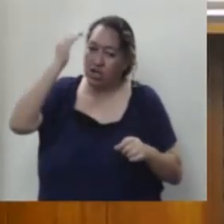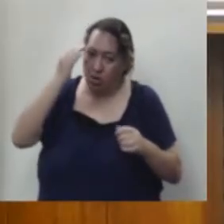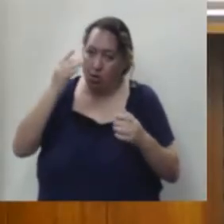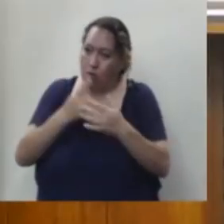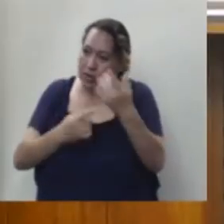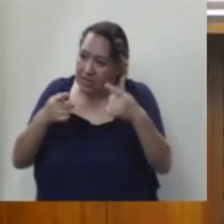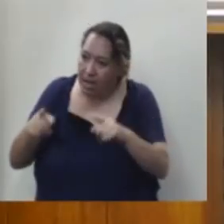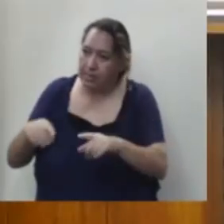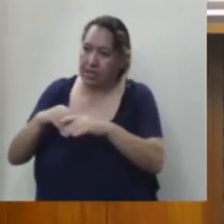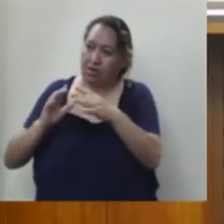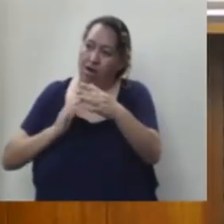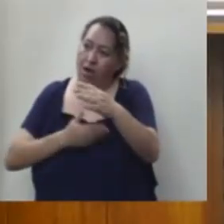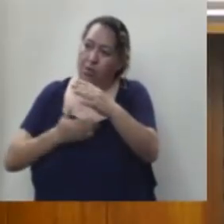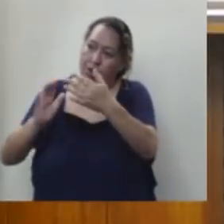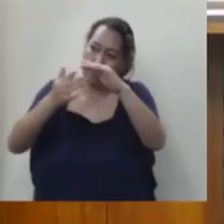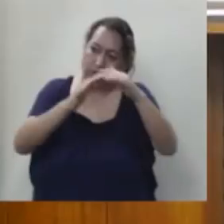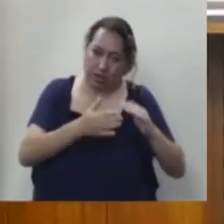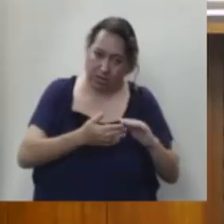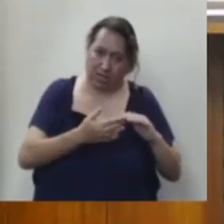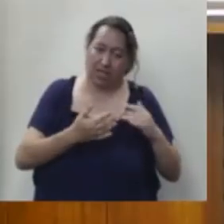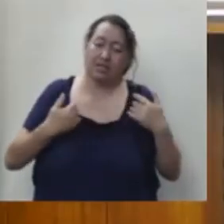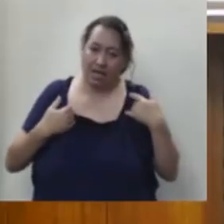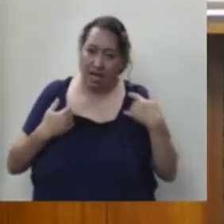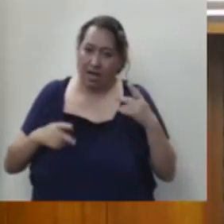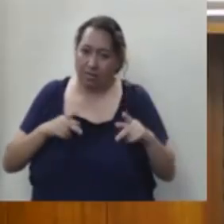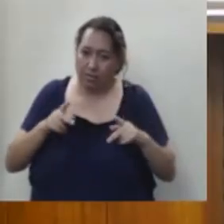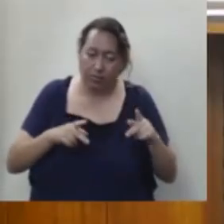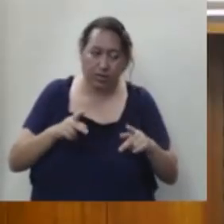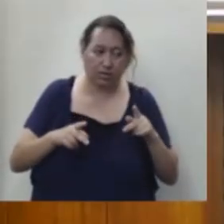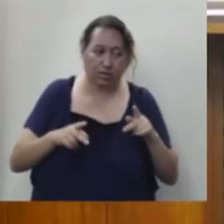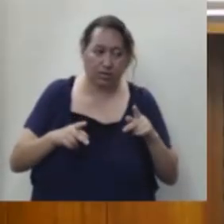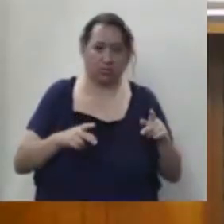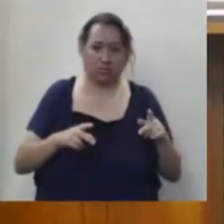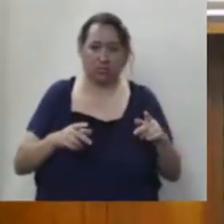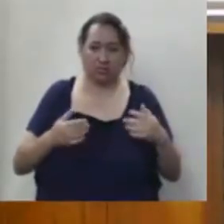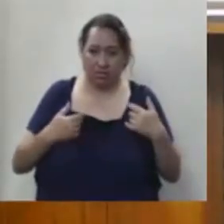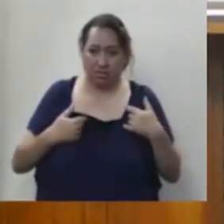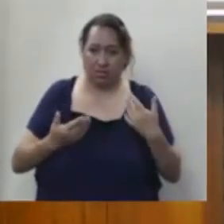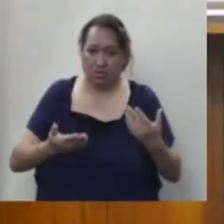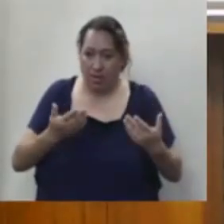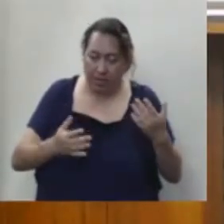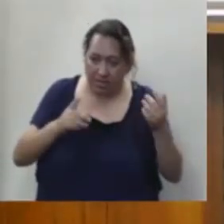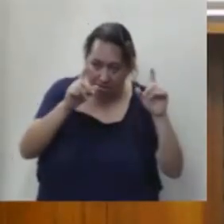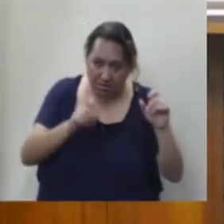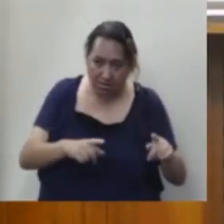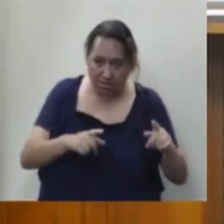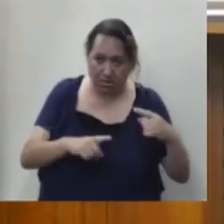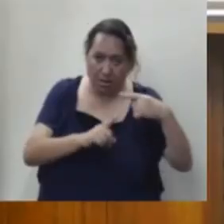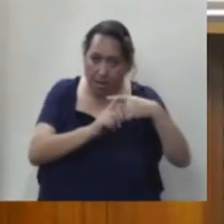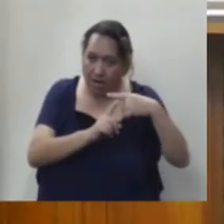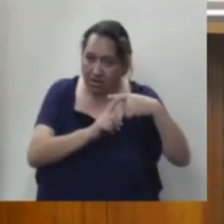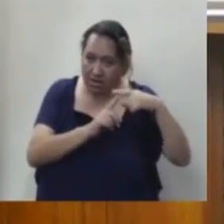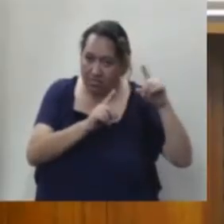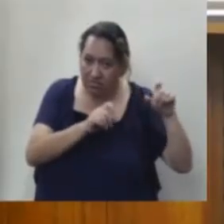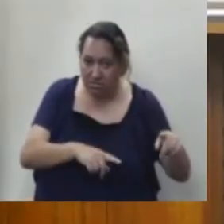are asymptomatic people that could be tested positive. And then, of course, there's the mild to